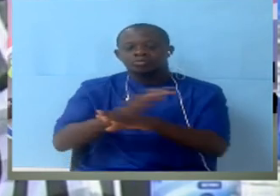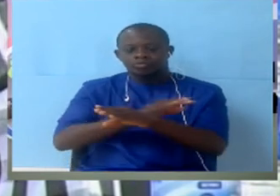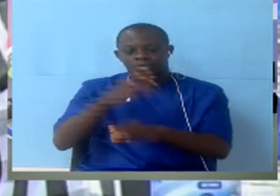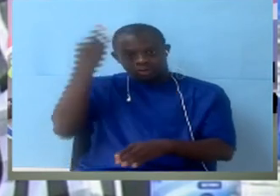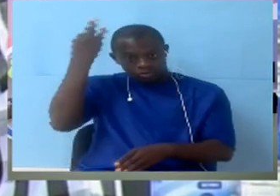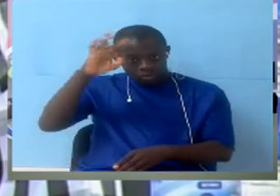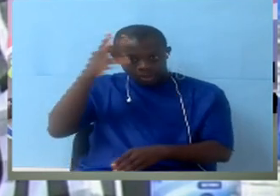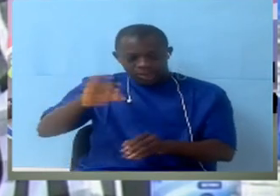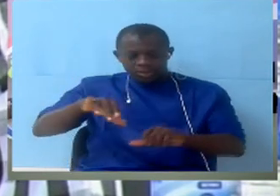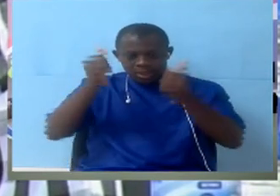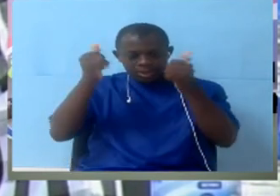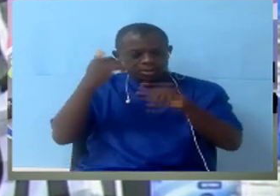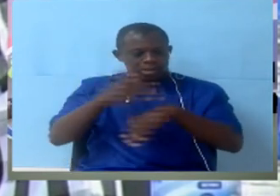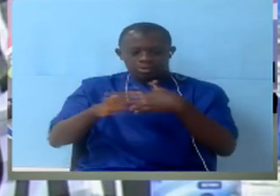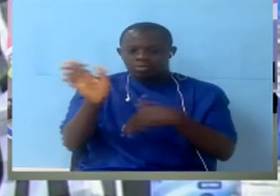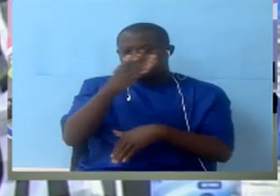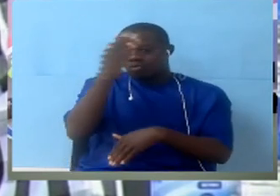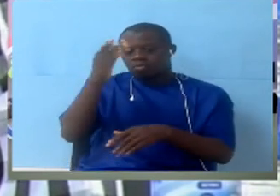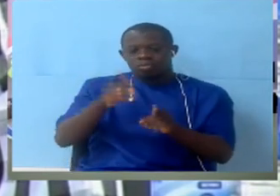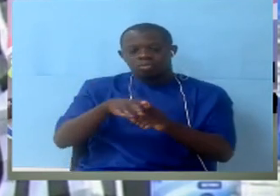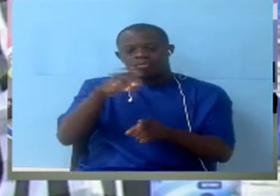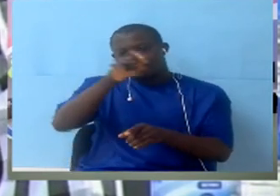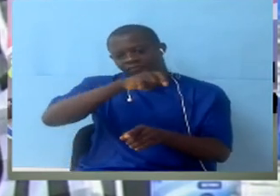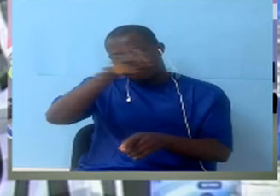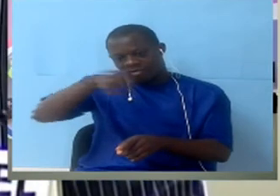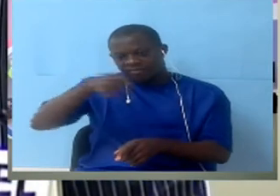classes I don't go to the farm so